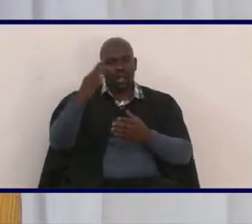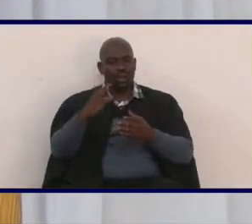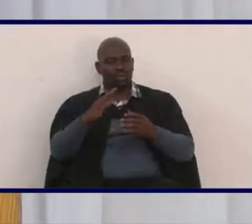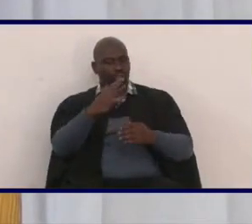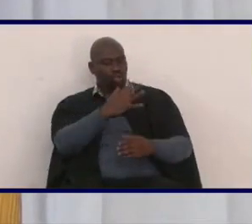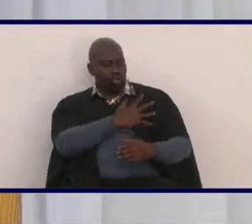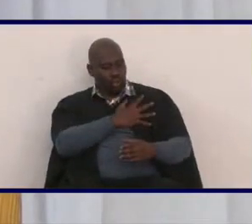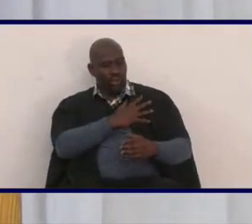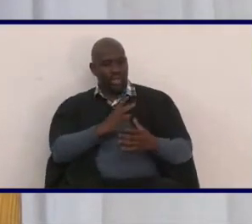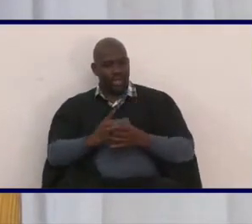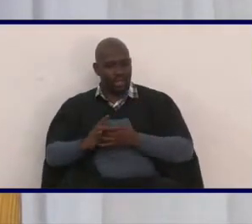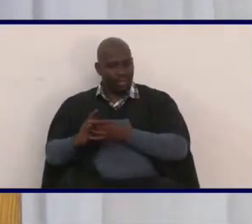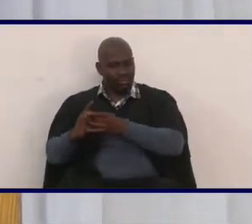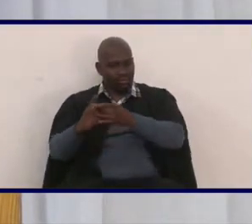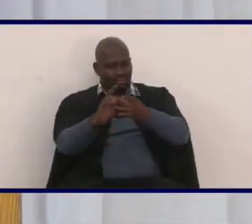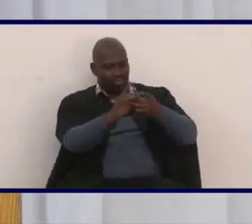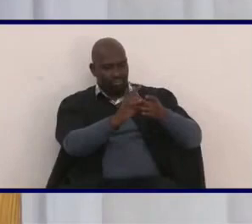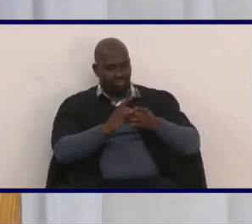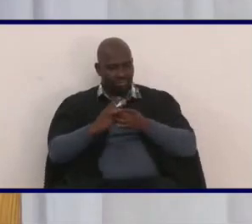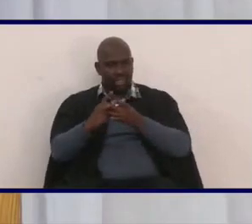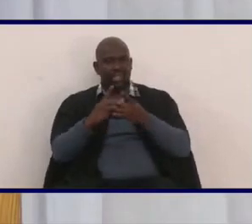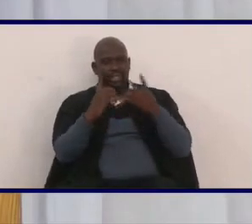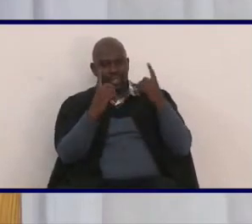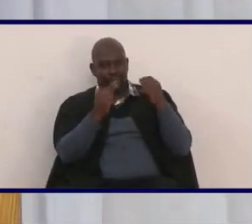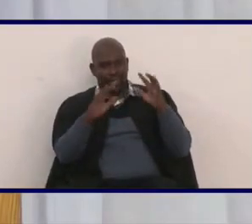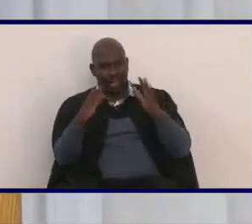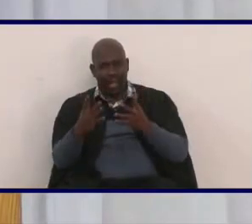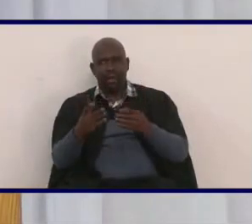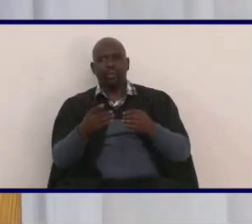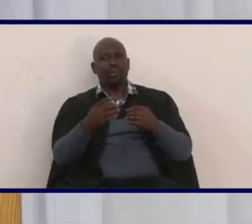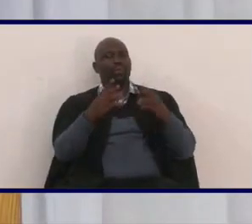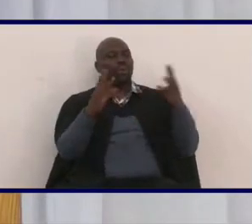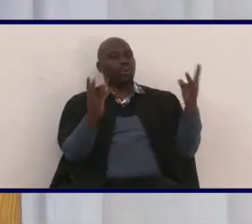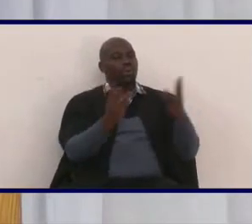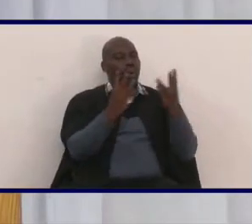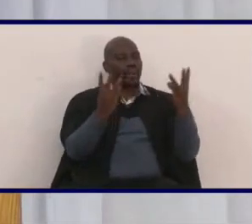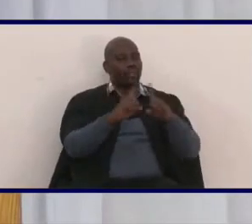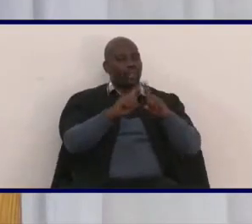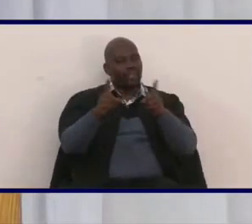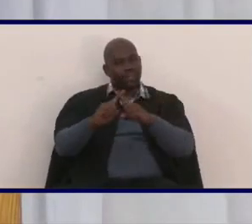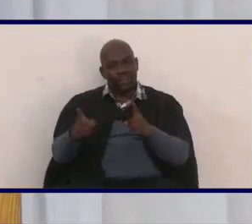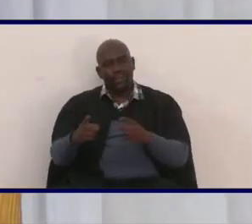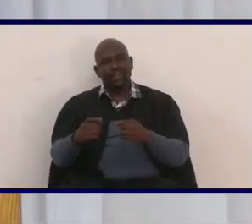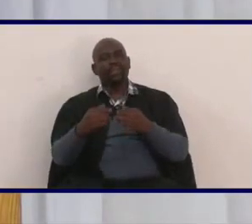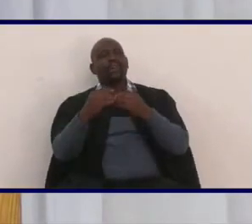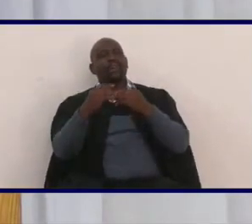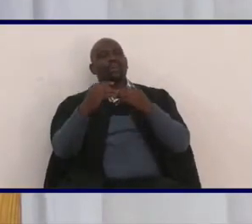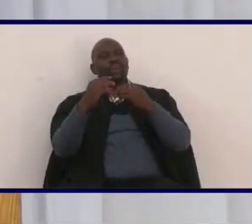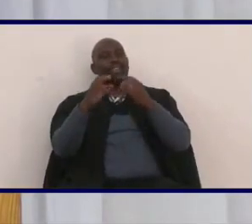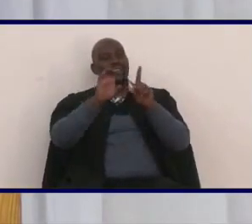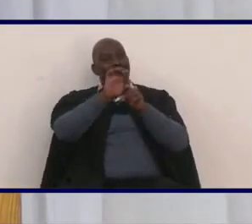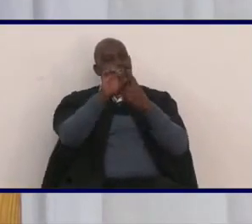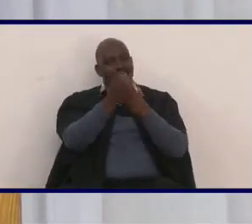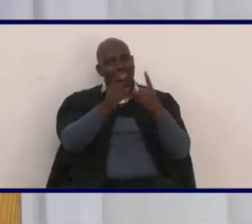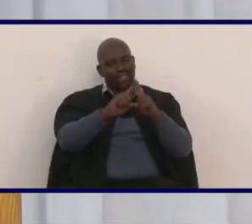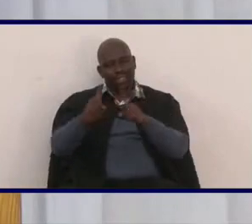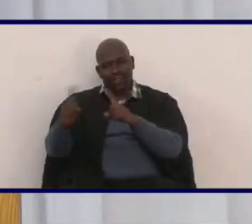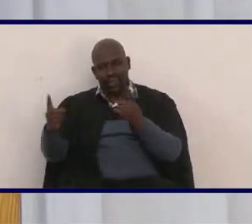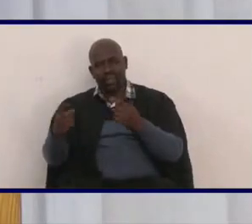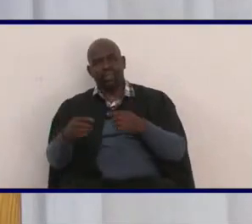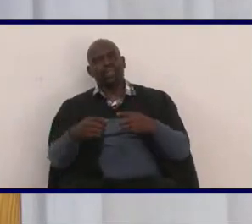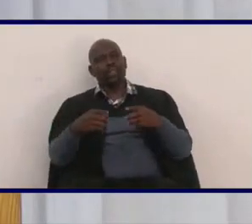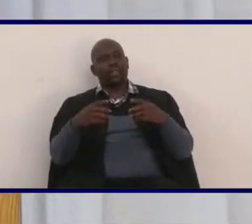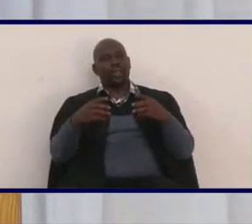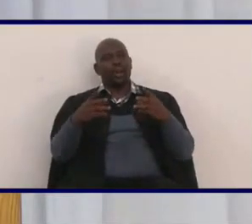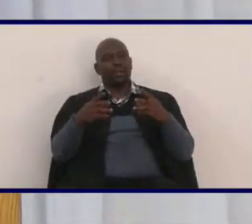solidarity across divides, across people, across cultures, and across species.